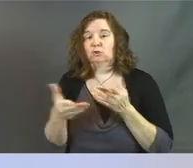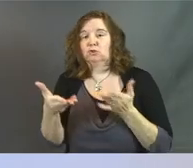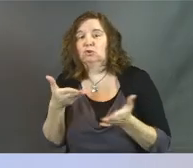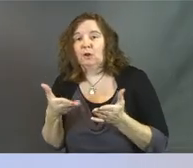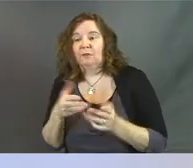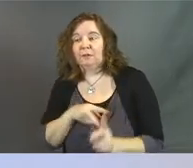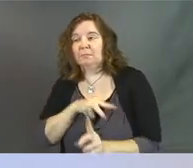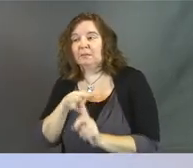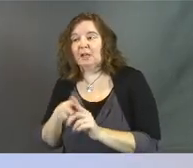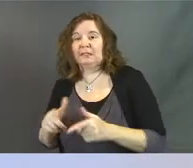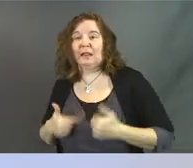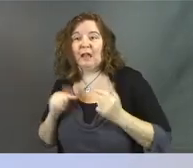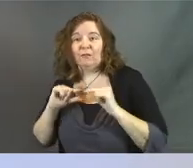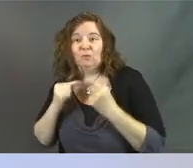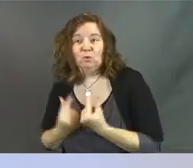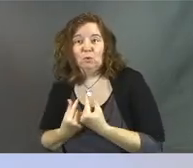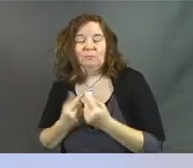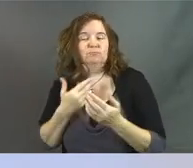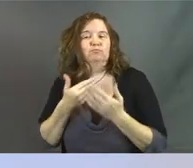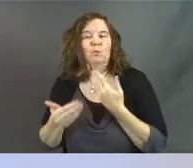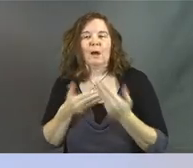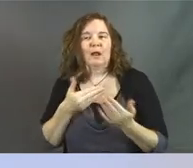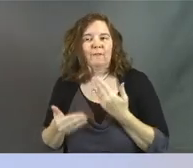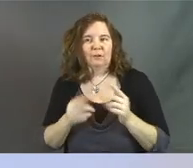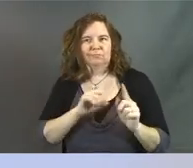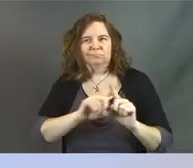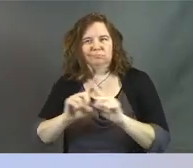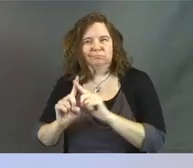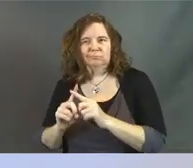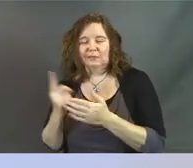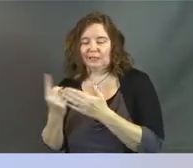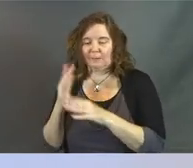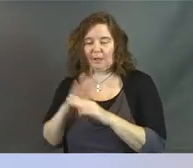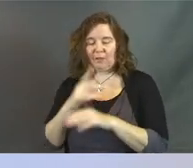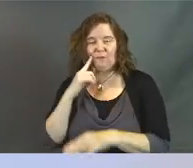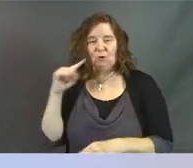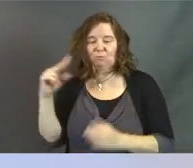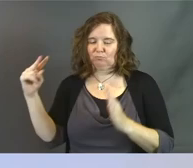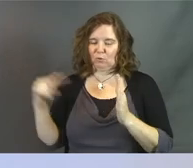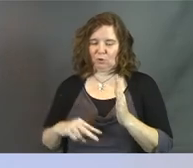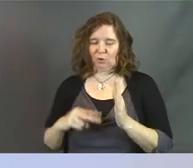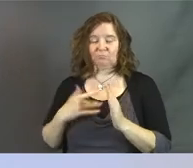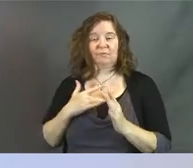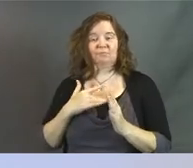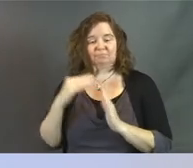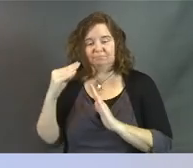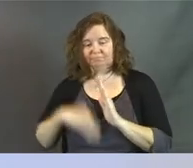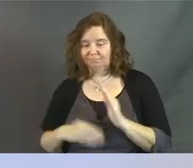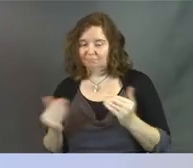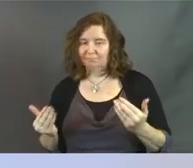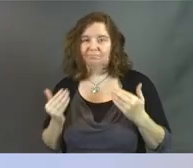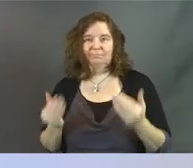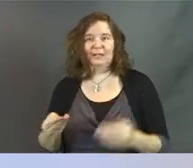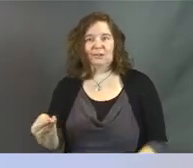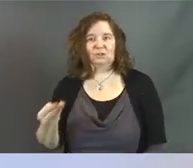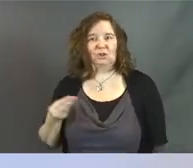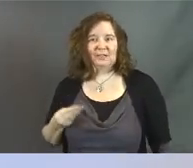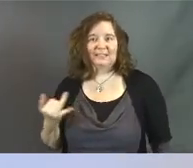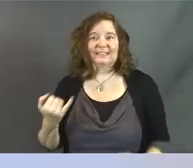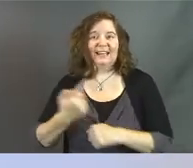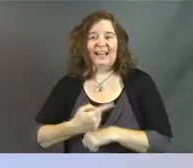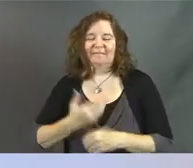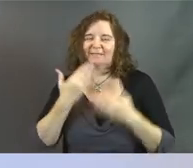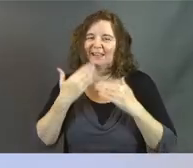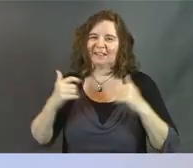serving, getting plugged into a life group, whatever that may be, there's something on there for you. Take a look. If you feel led to fill it out and turn that in